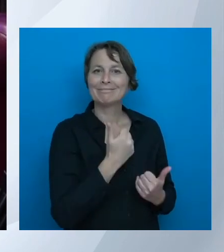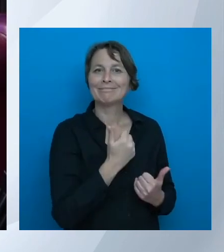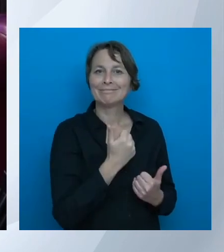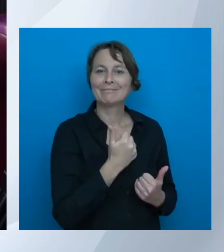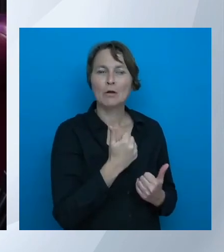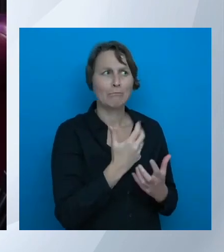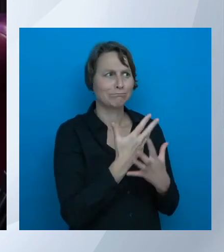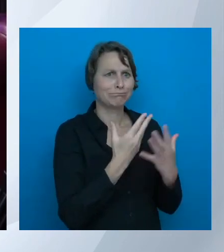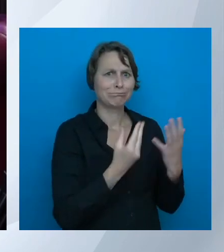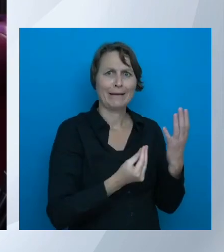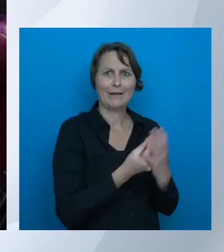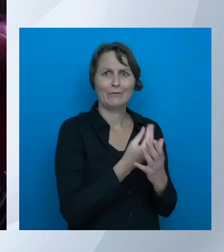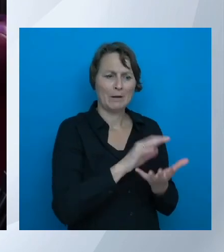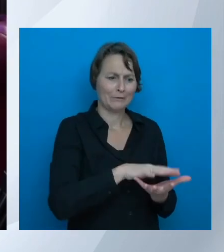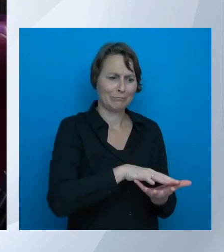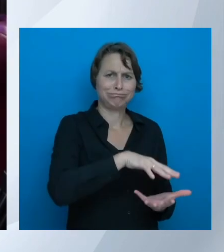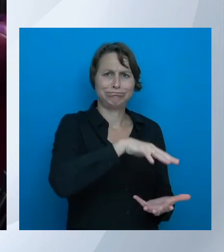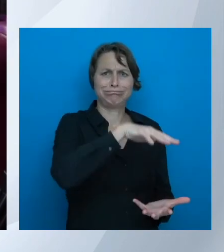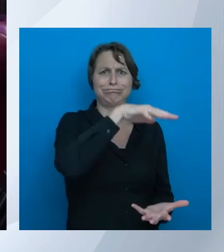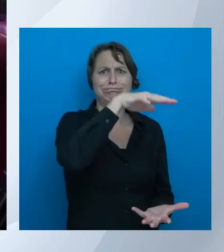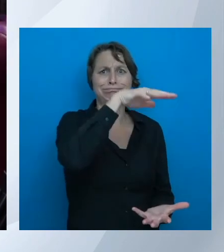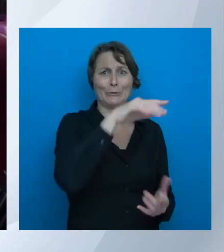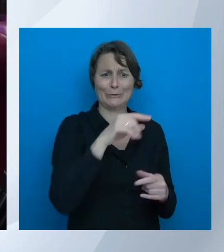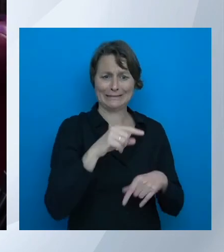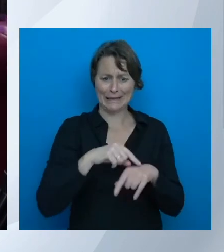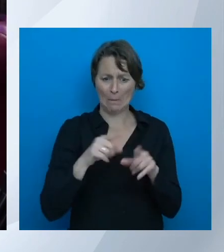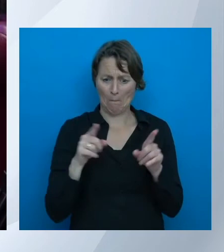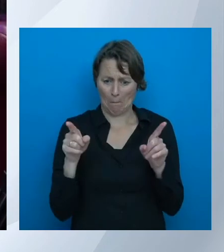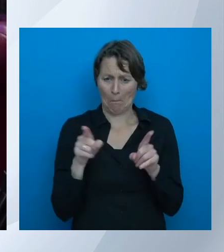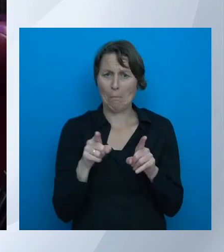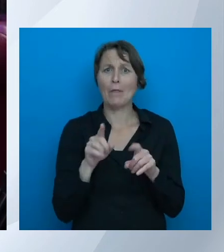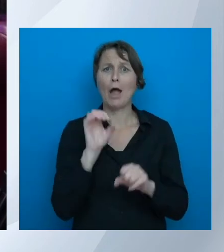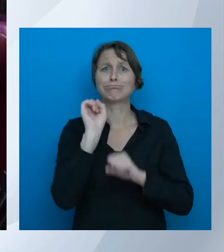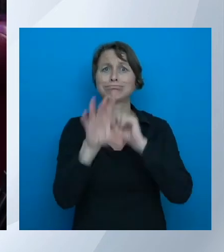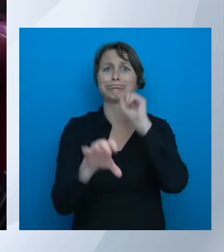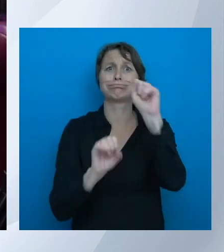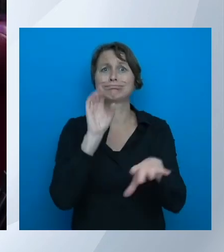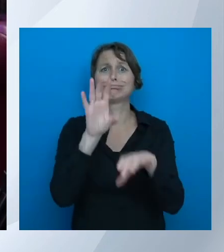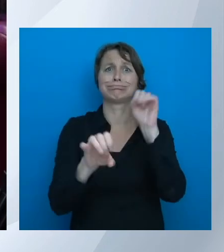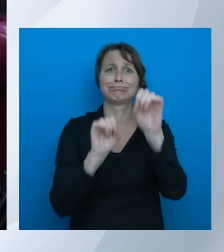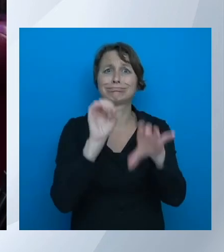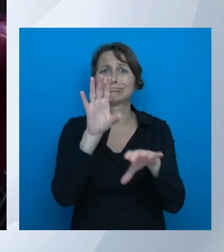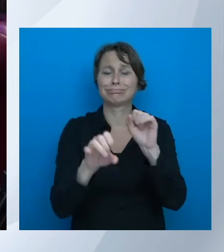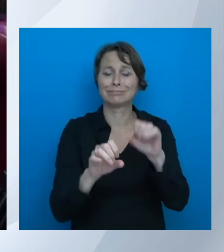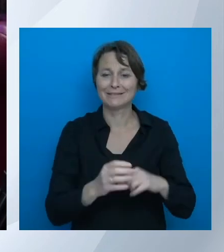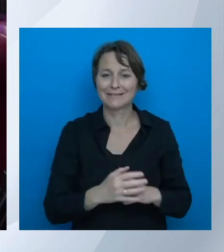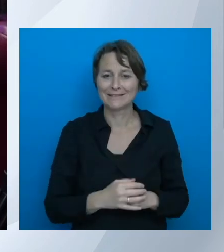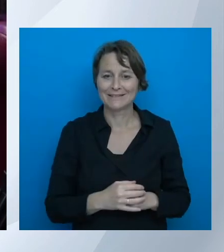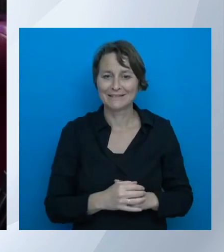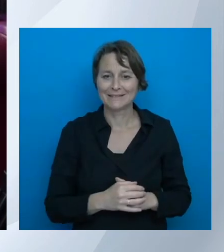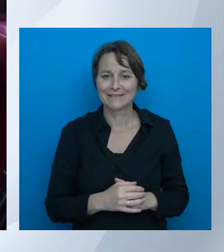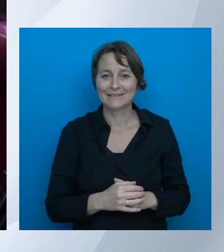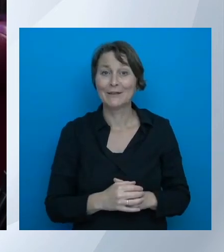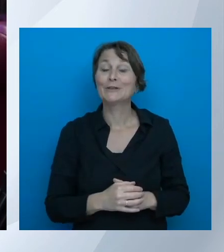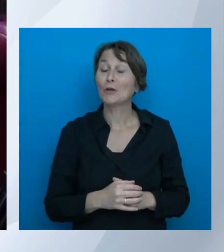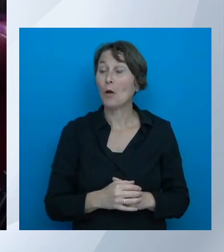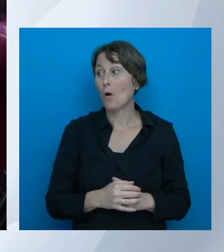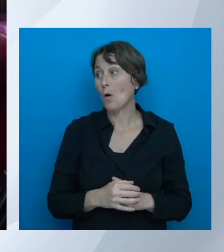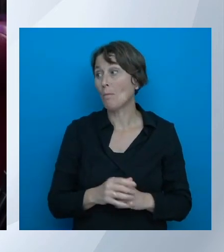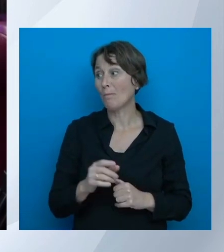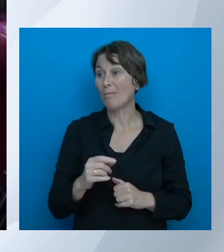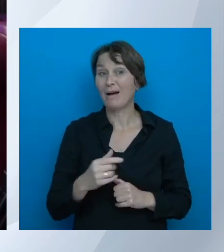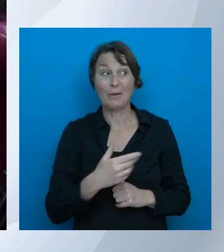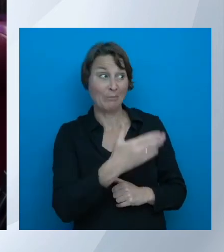information in a very short moment. You definitely delivered on your promise that I would learn something. So this is a lot of new